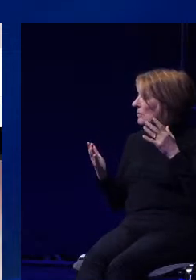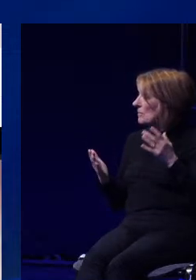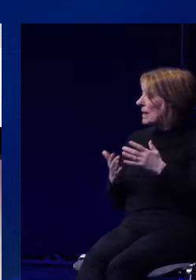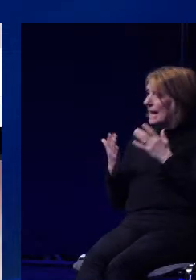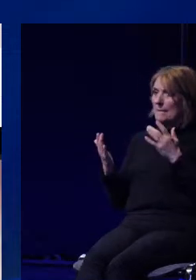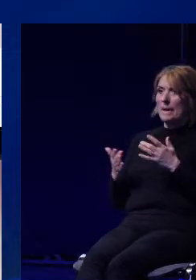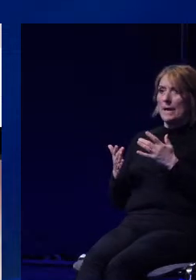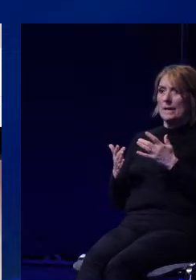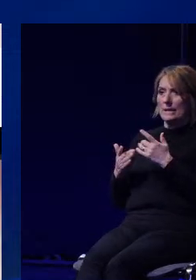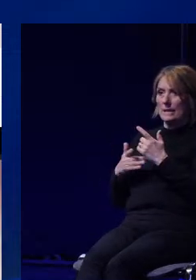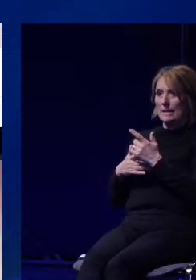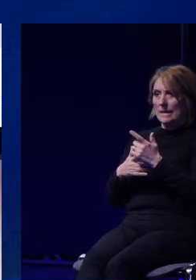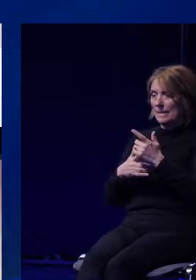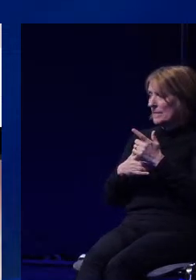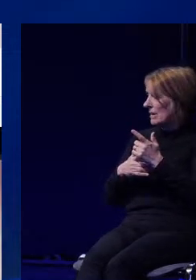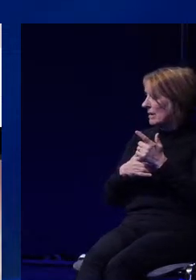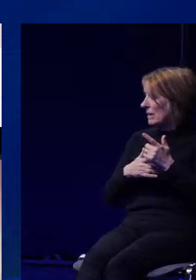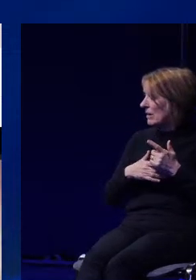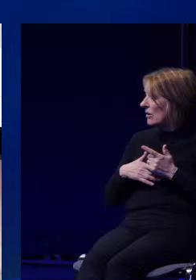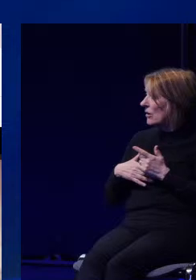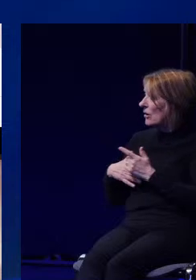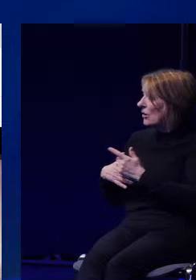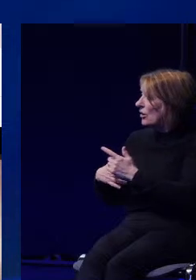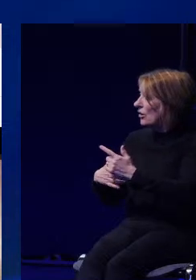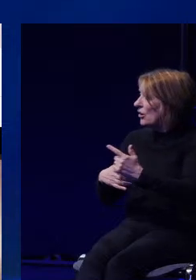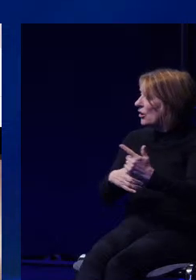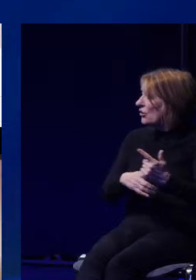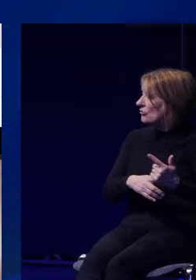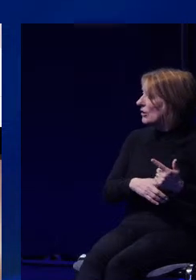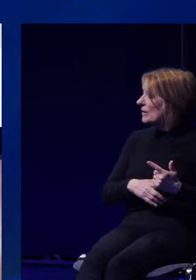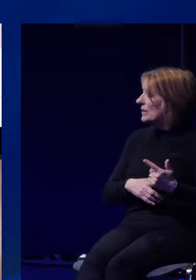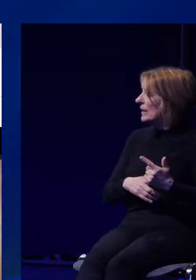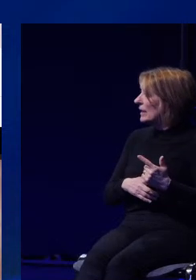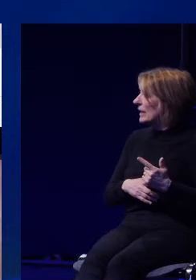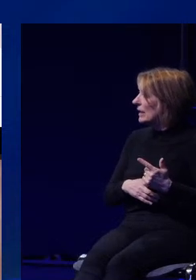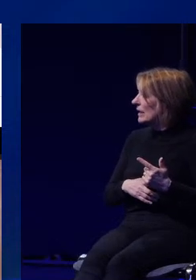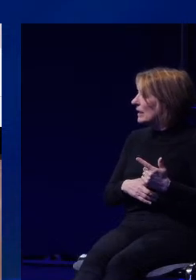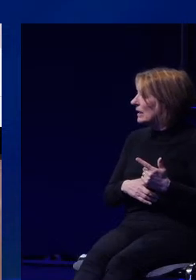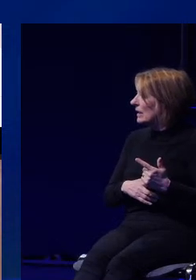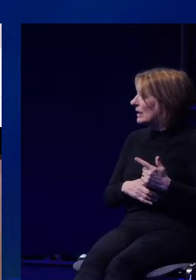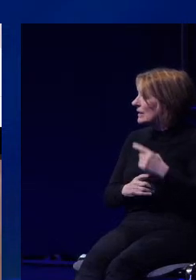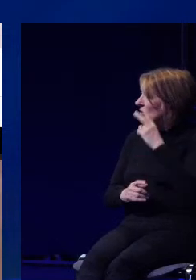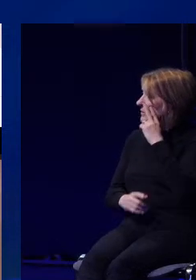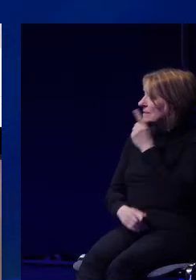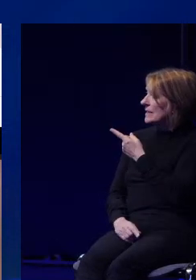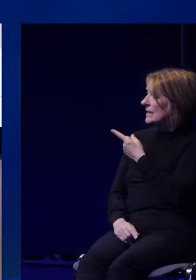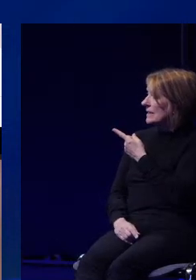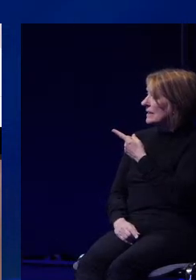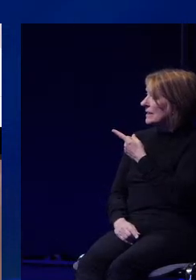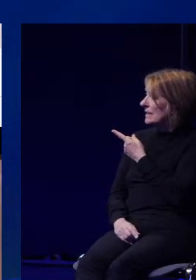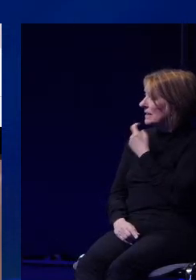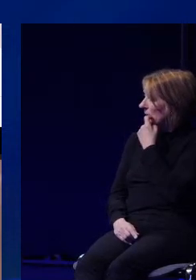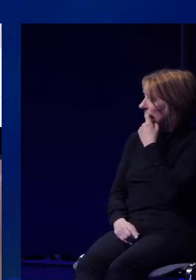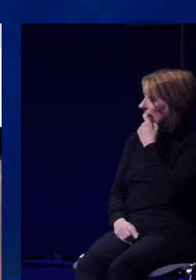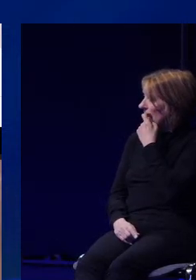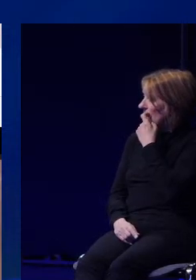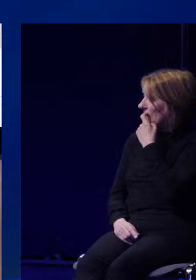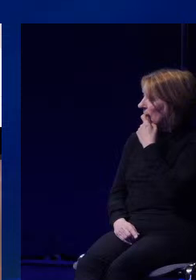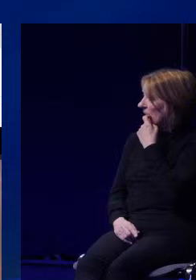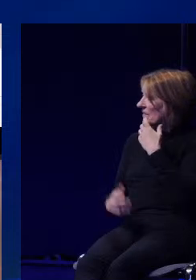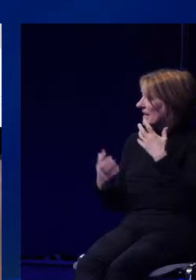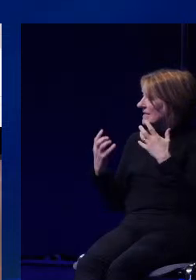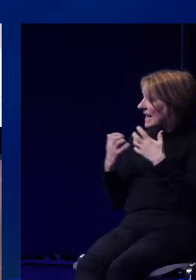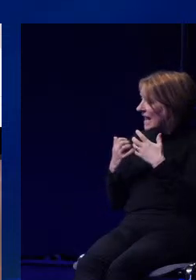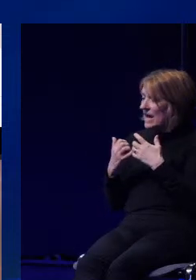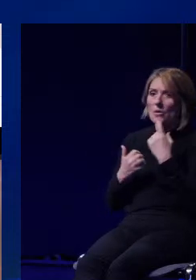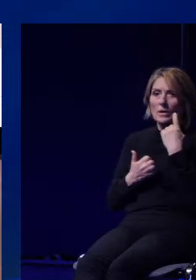track around me while I'm animating. You see that over here? There you go. And that's how easy it is.